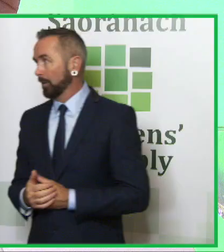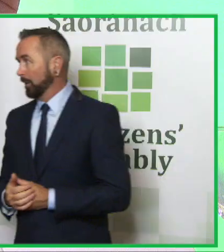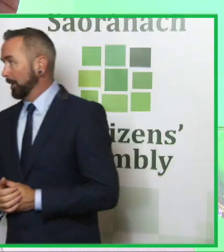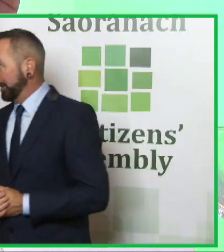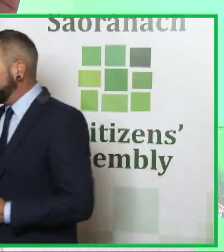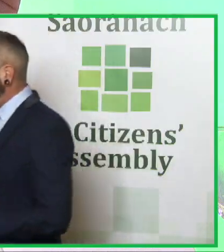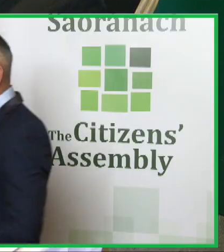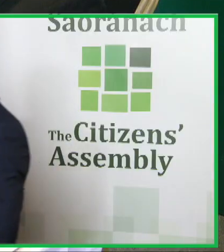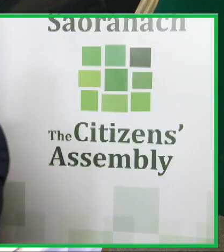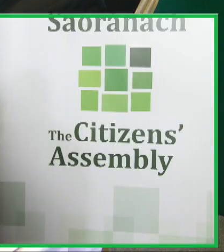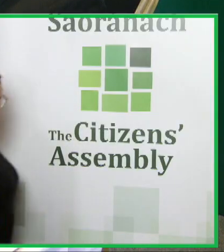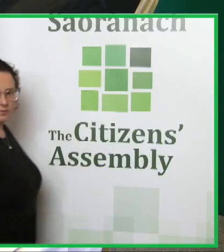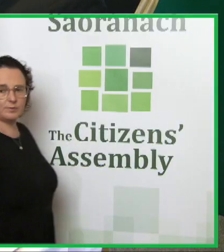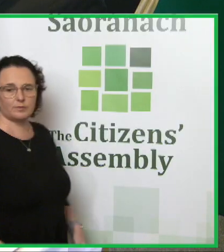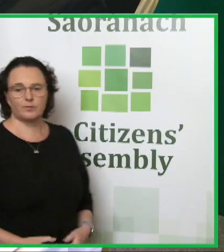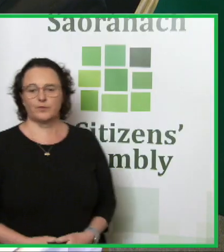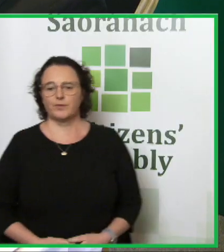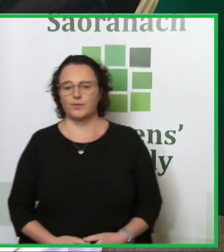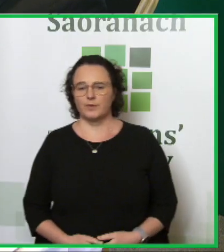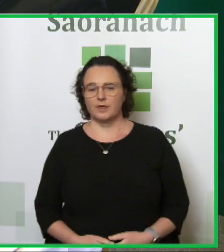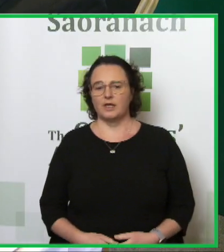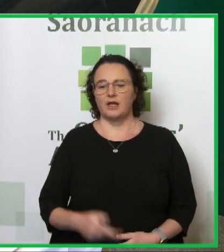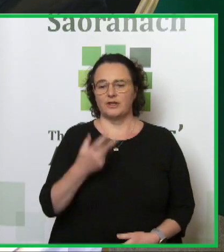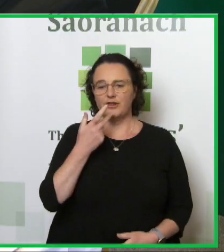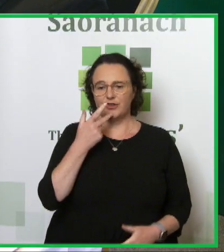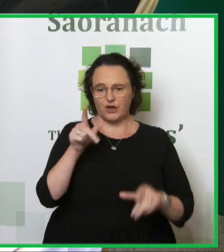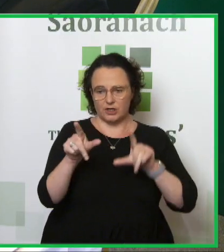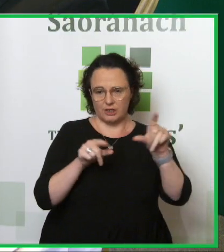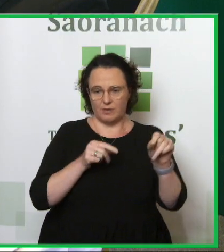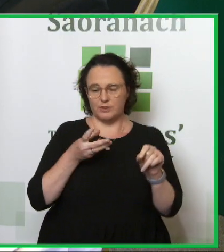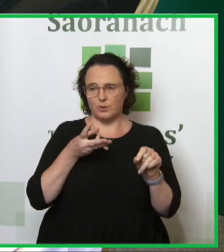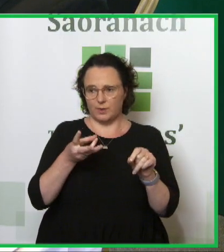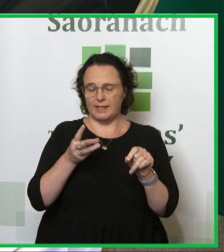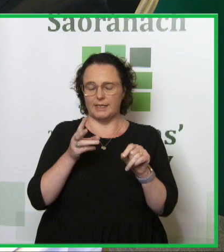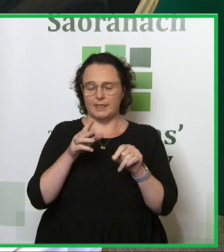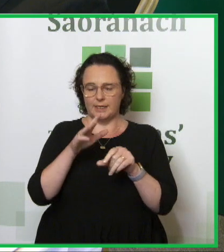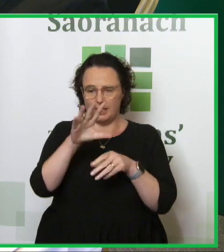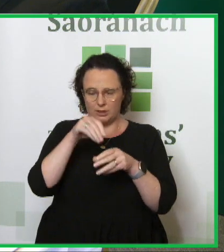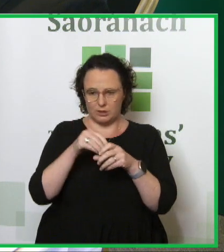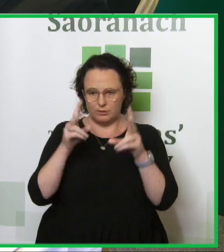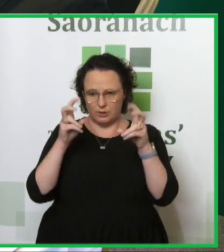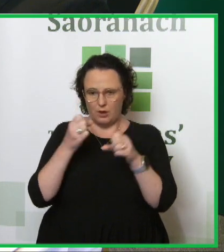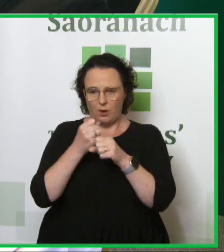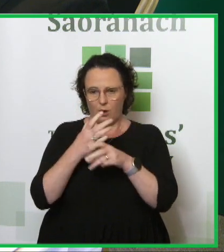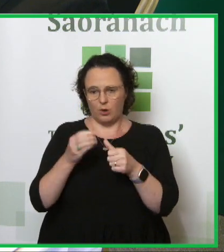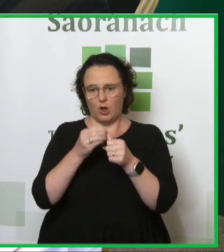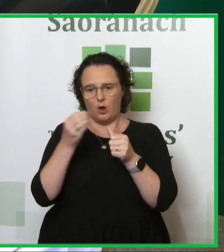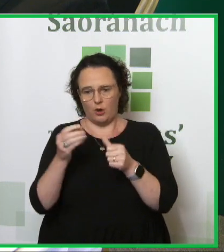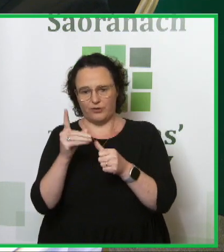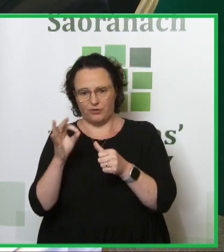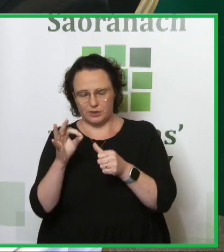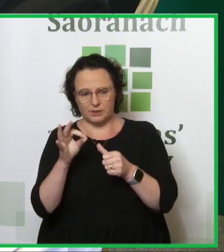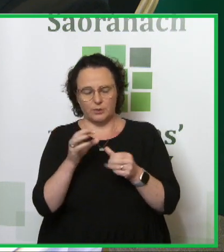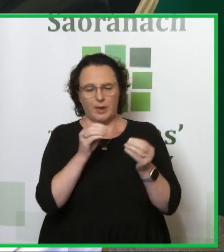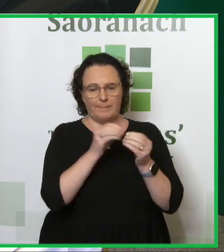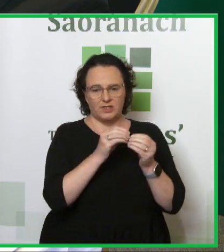third option, which will be on the ballot paper, is all other drugs. So once you have gotten through the list of specific drugs, which is cannabis, and